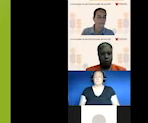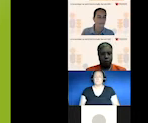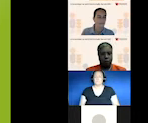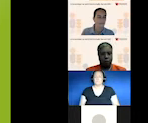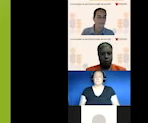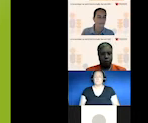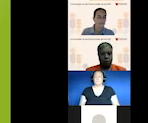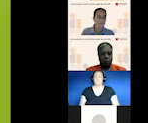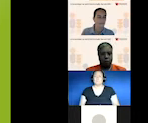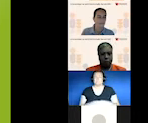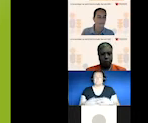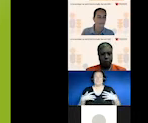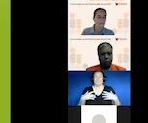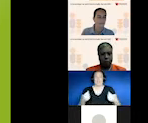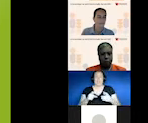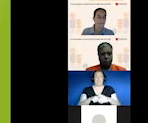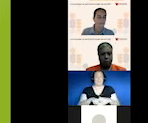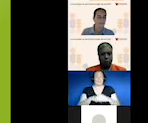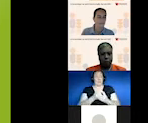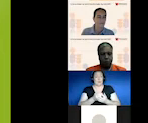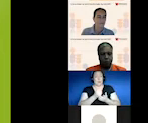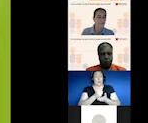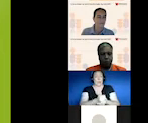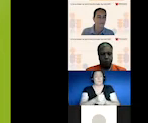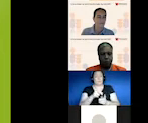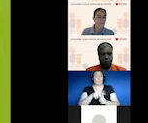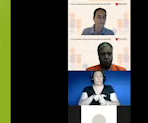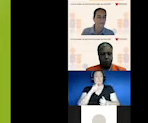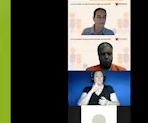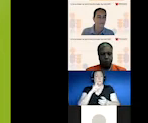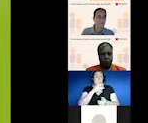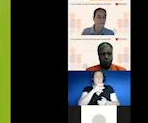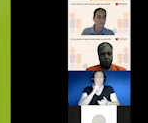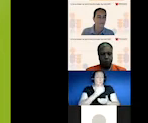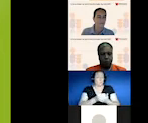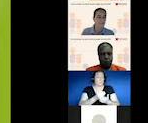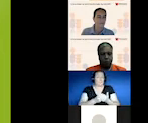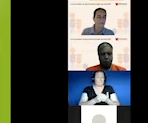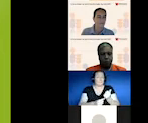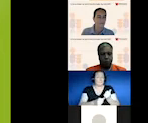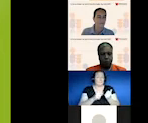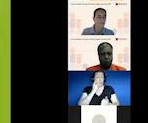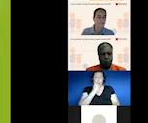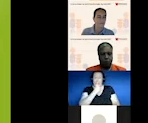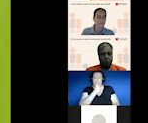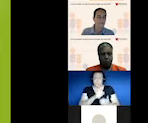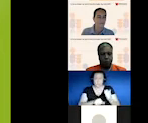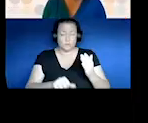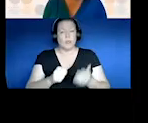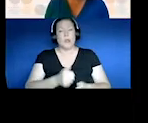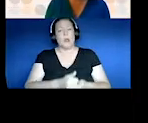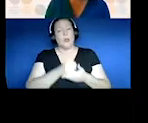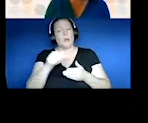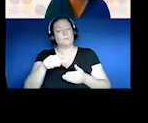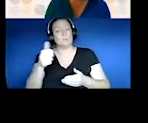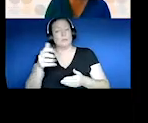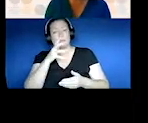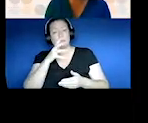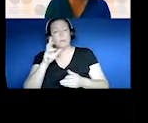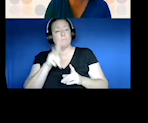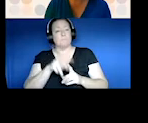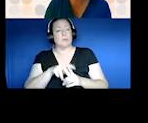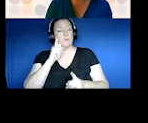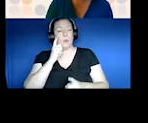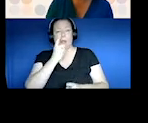apply to a Lions Club for financial assistance so she could have eye surgery. And she also helped another mom apply to the Lions Club to get eye surgery for